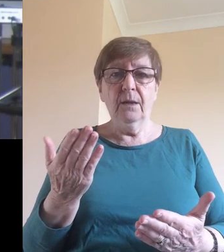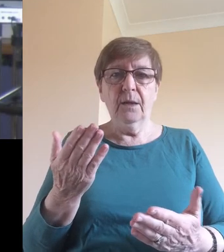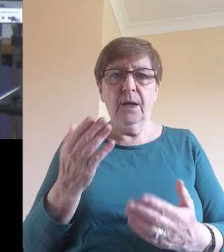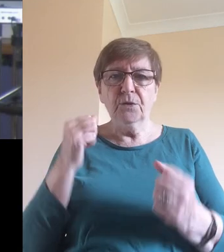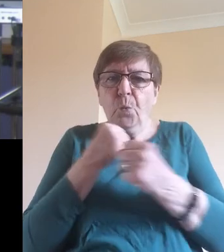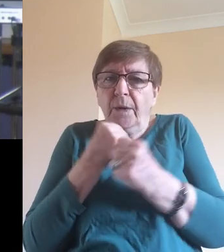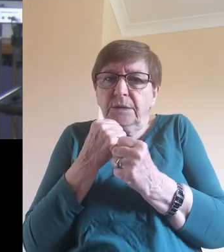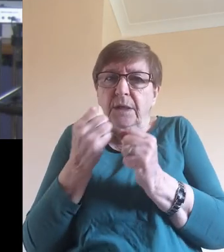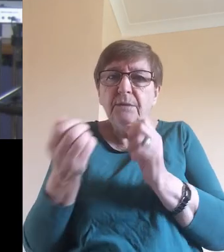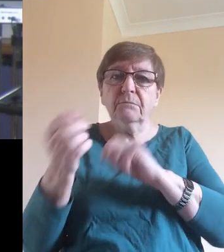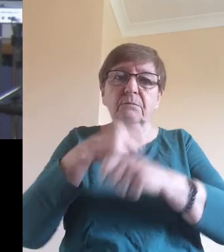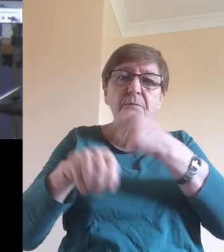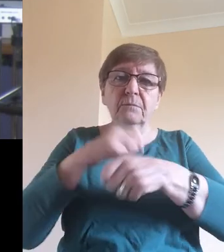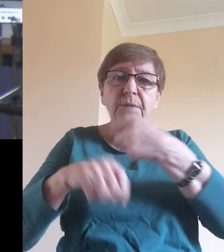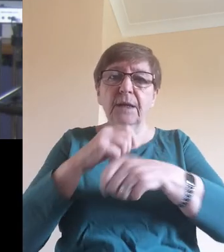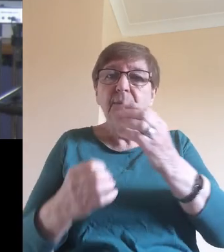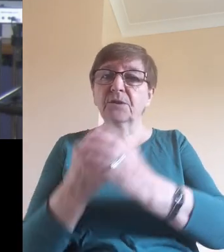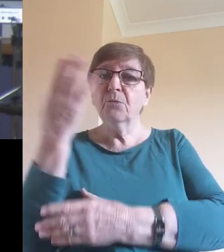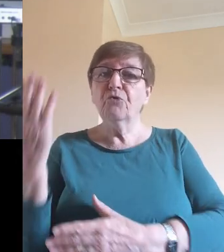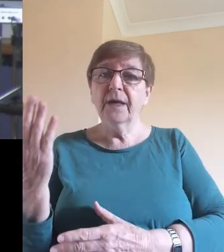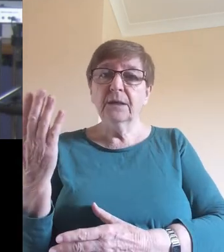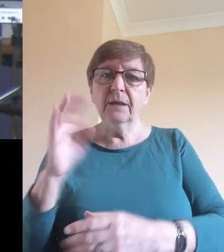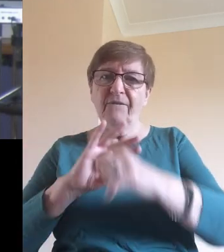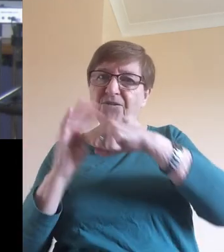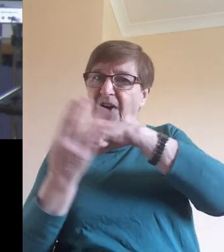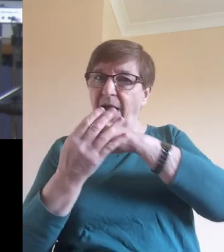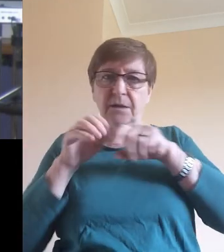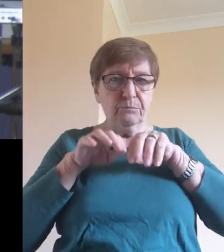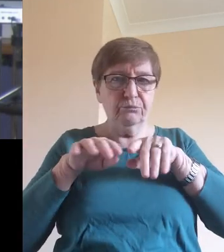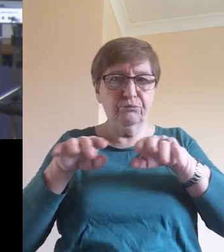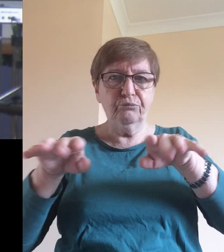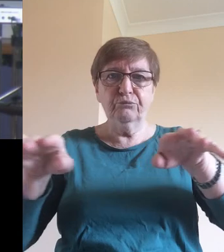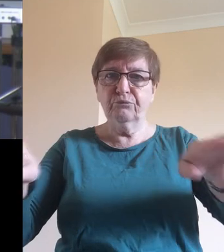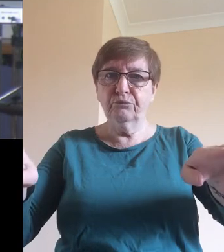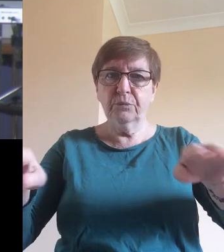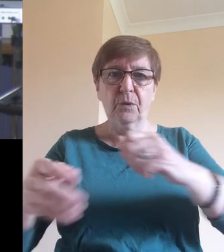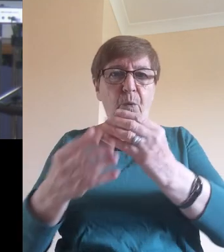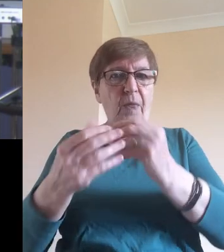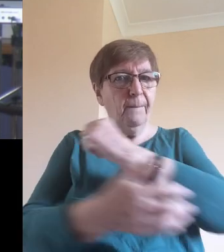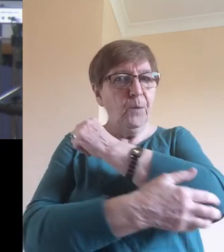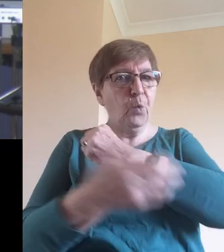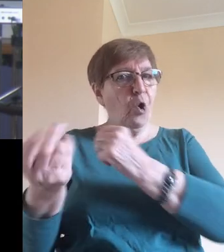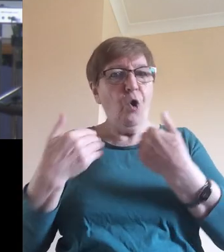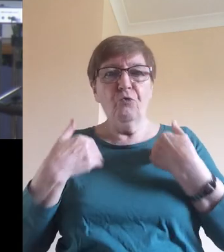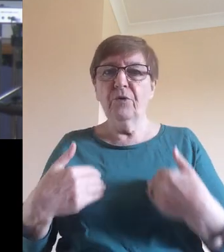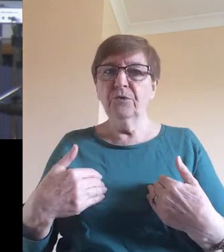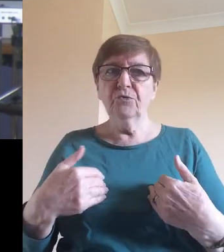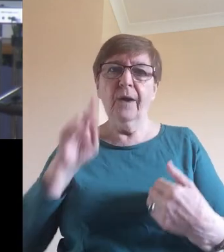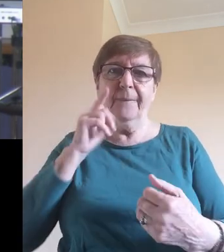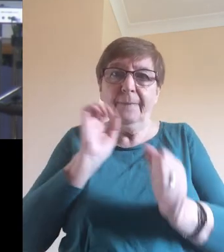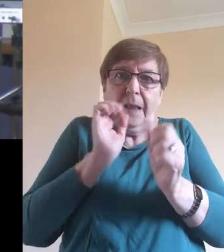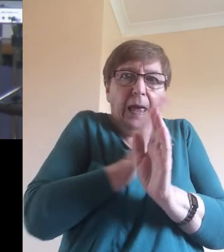gave way to the promise of spring, the virus raged on, touching peasant and king. People hid in